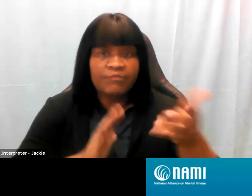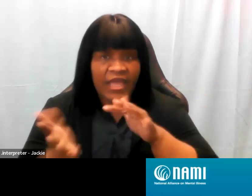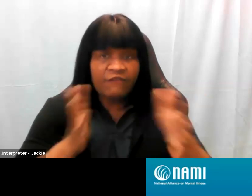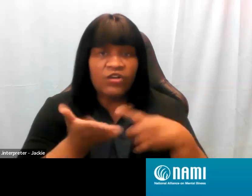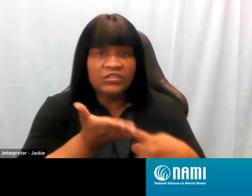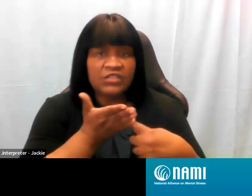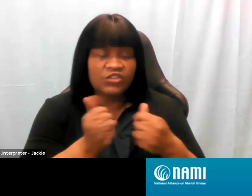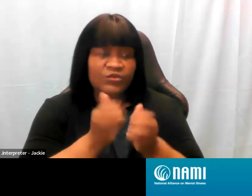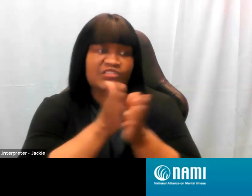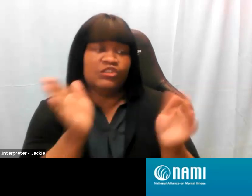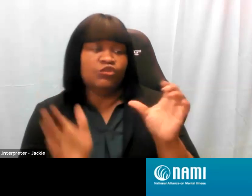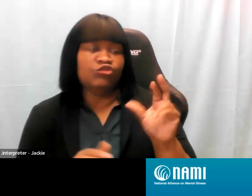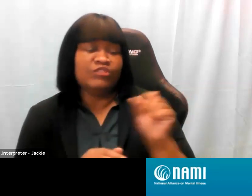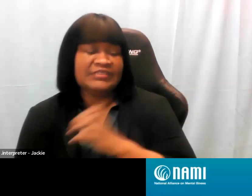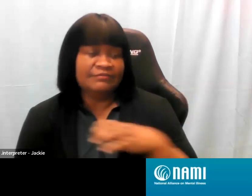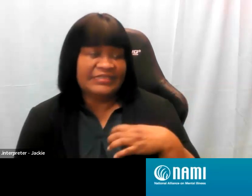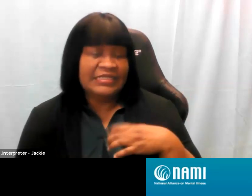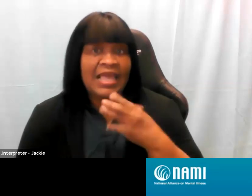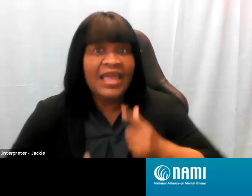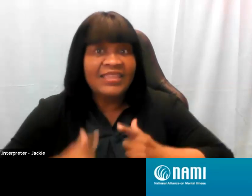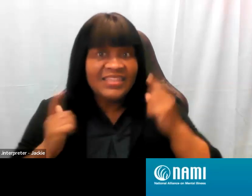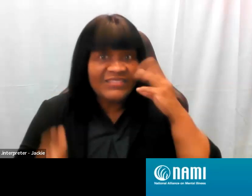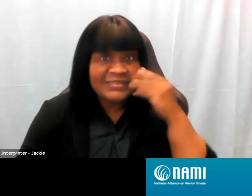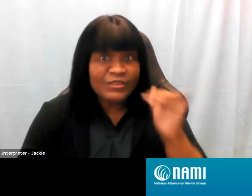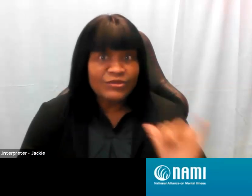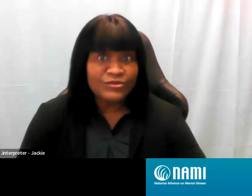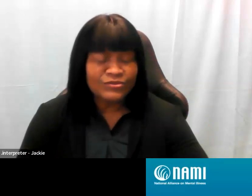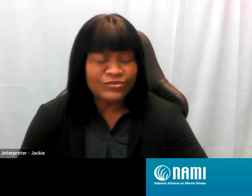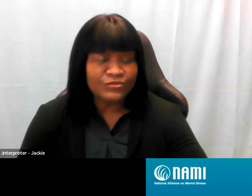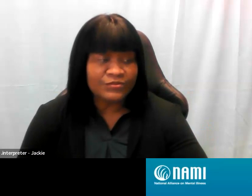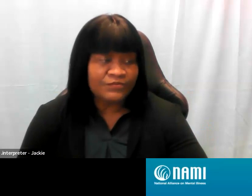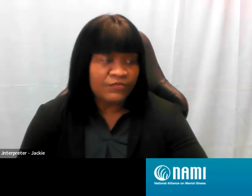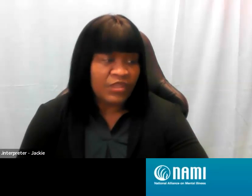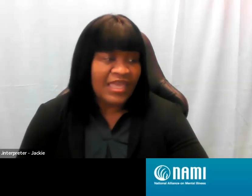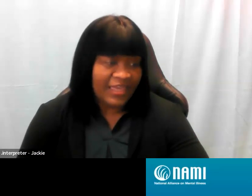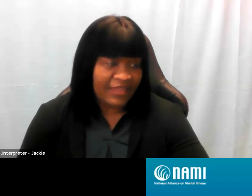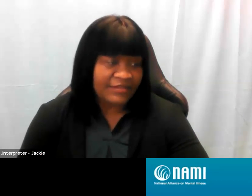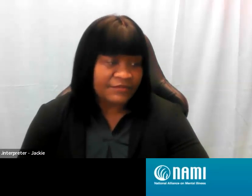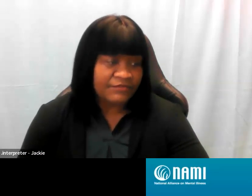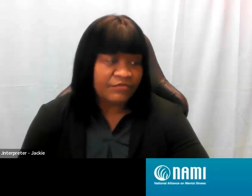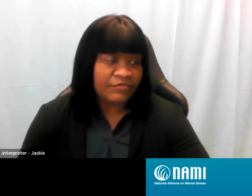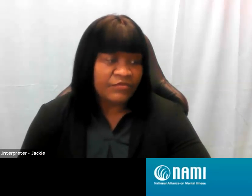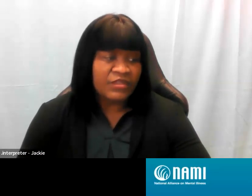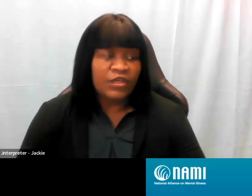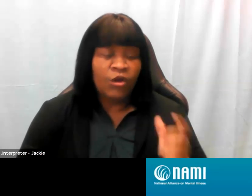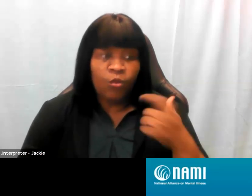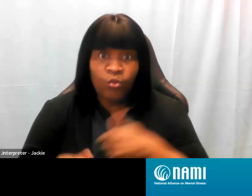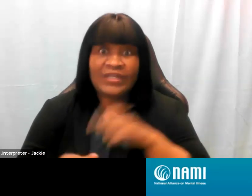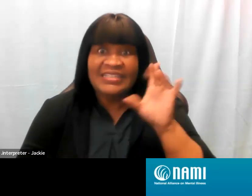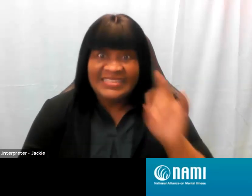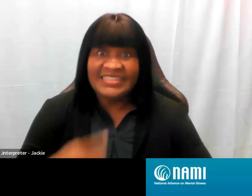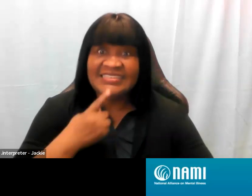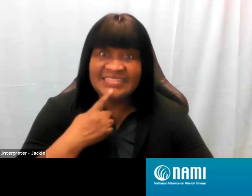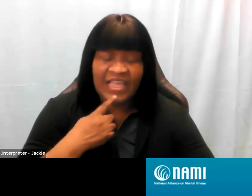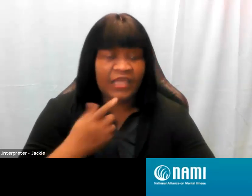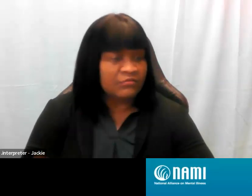the general CRIS Committee and with lived experience. And, you know, we came to a point where, you know,